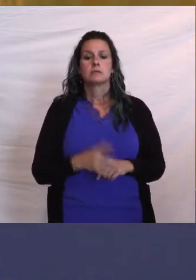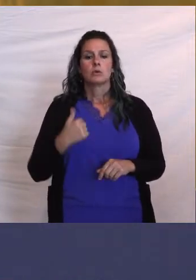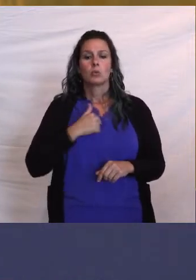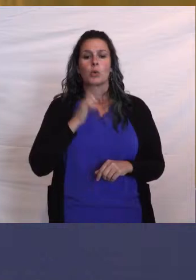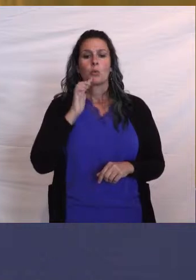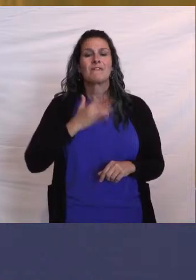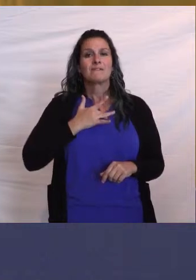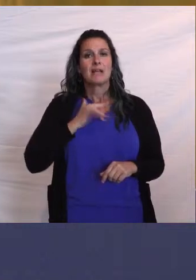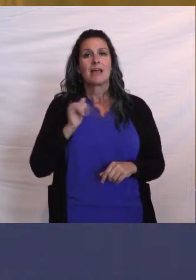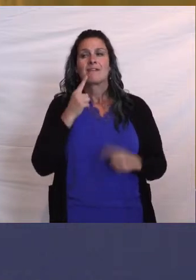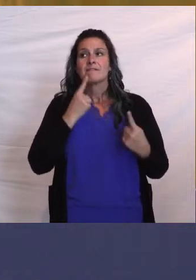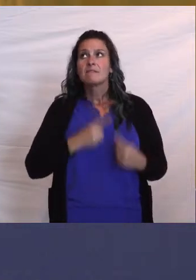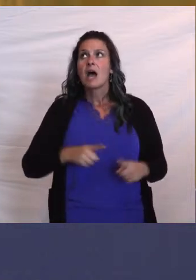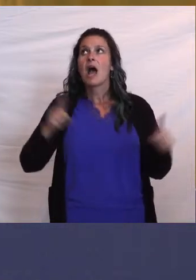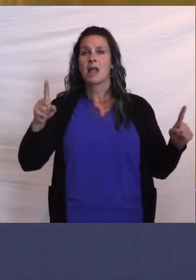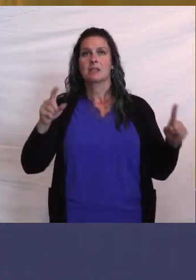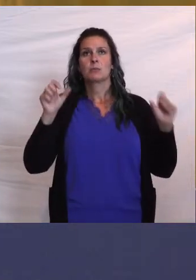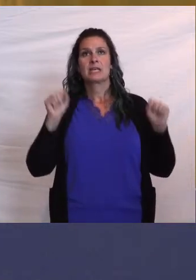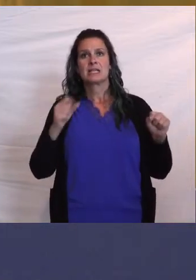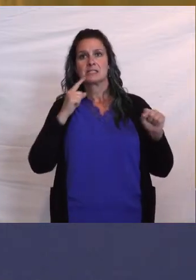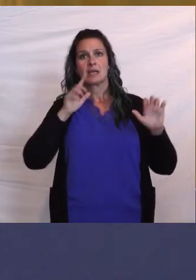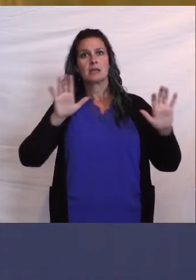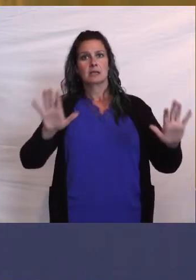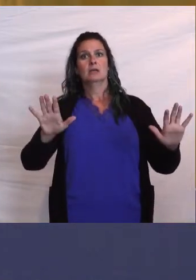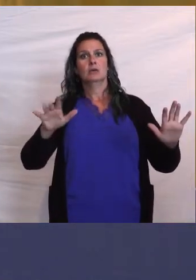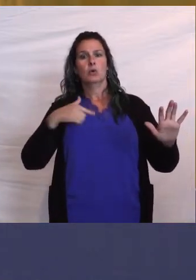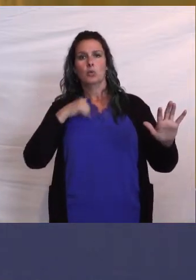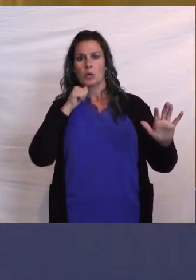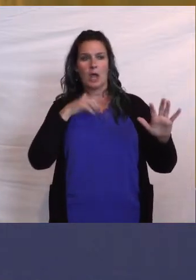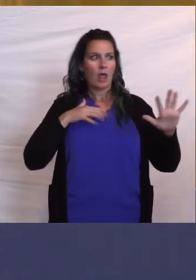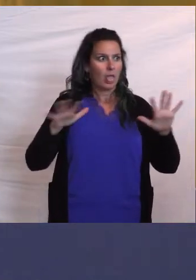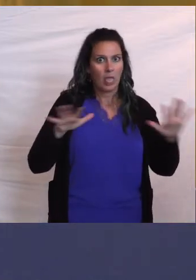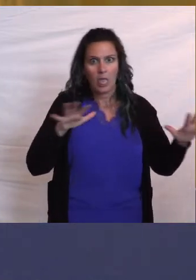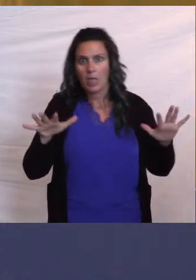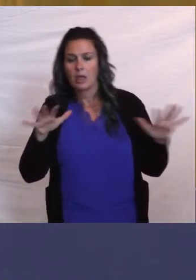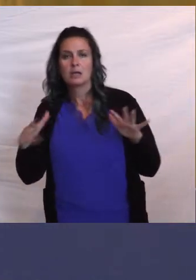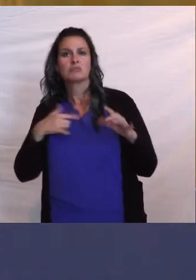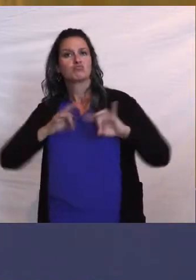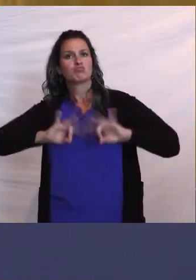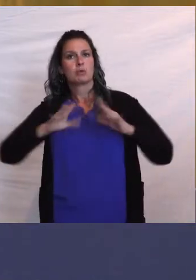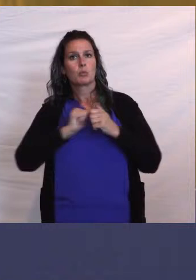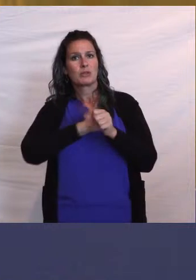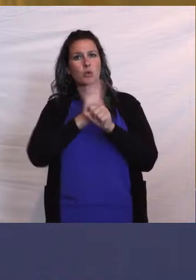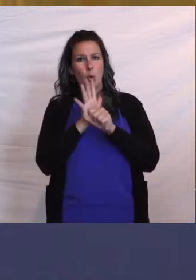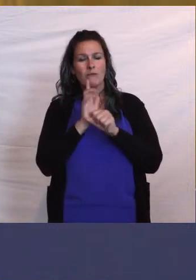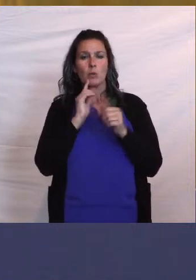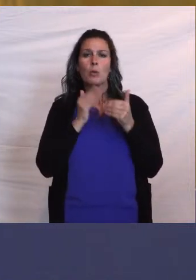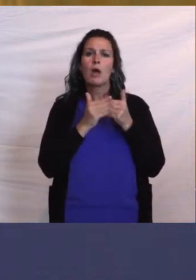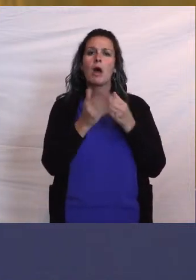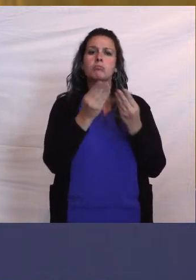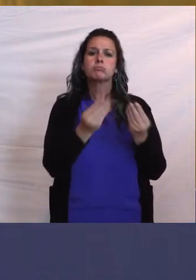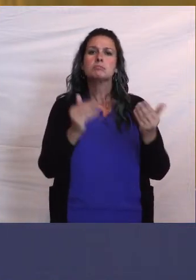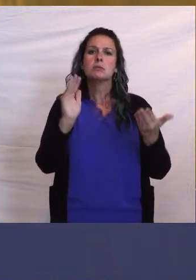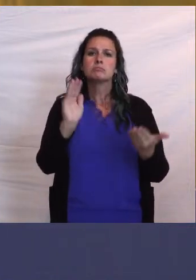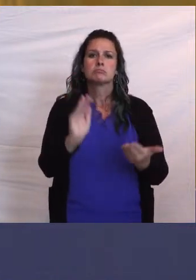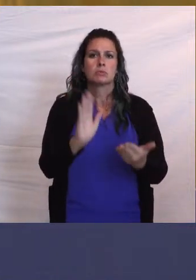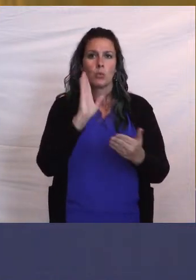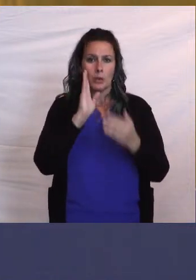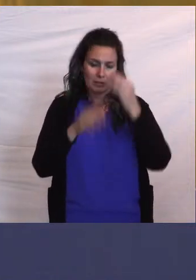can finally say, you know what, we're not in hand-to-hand combat as we remain, unfortunately,